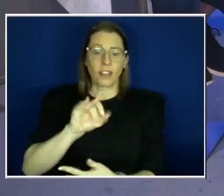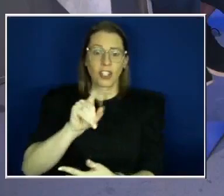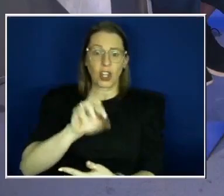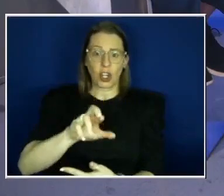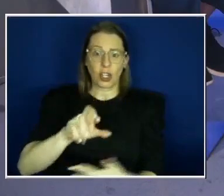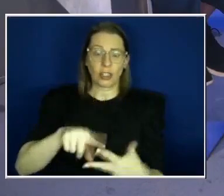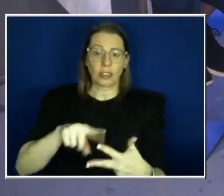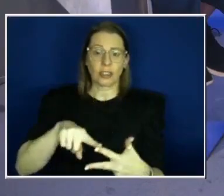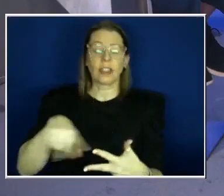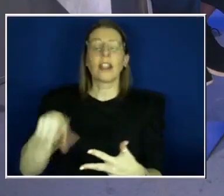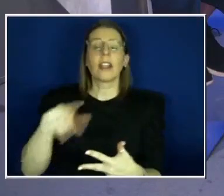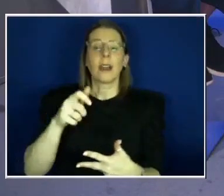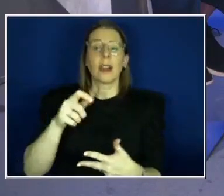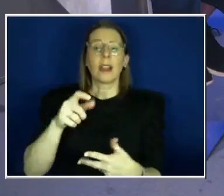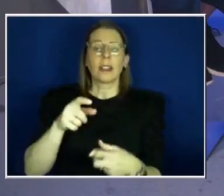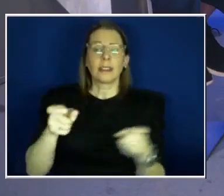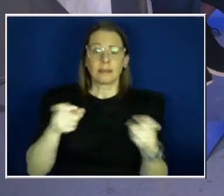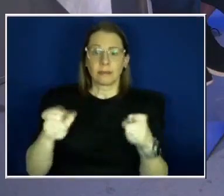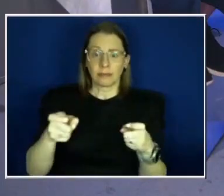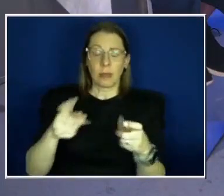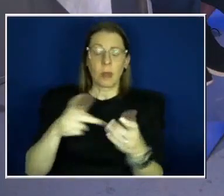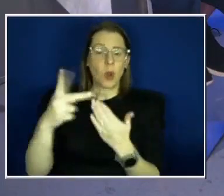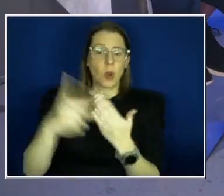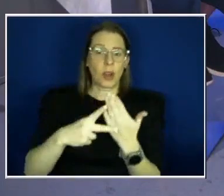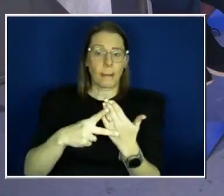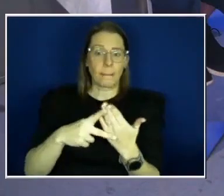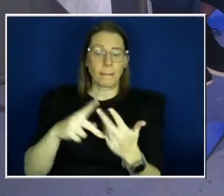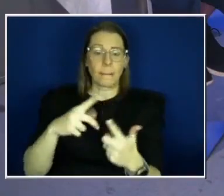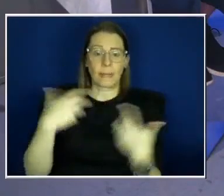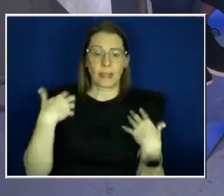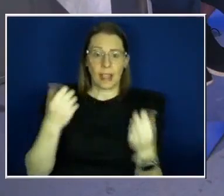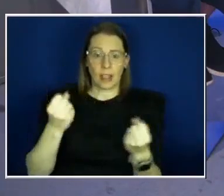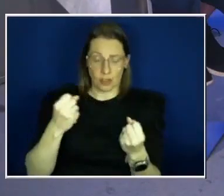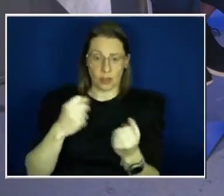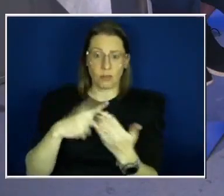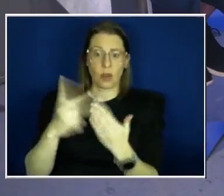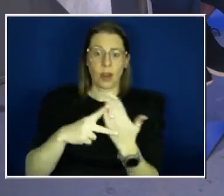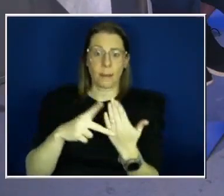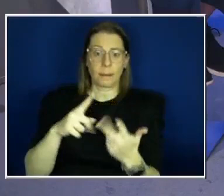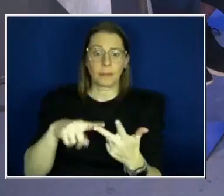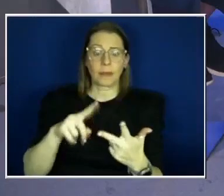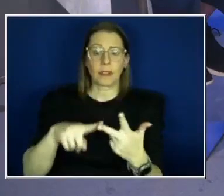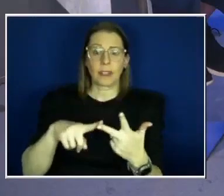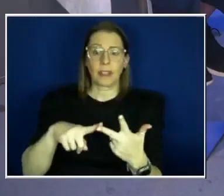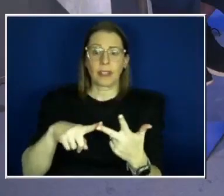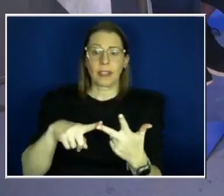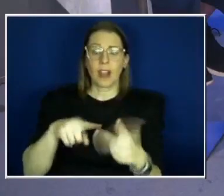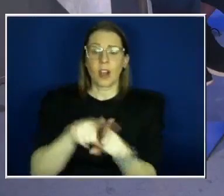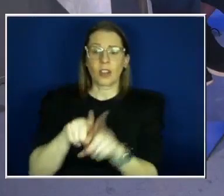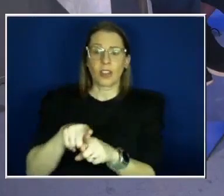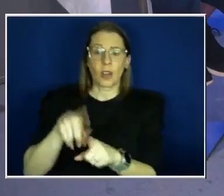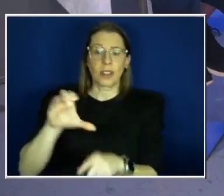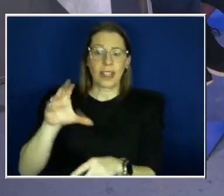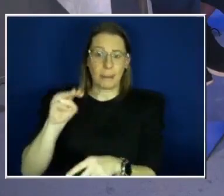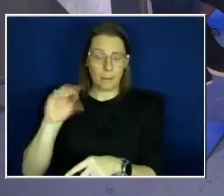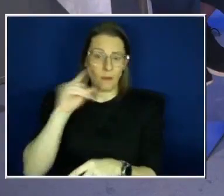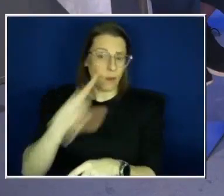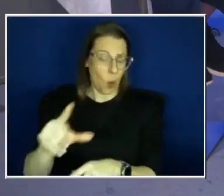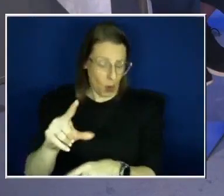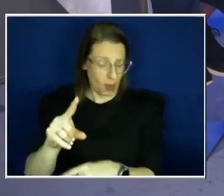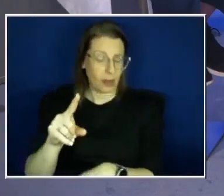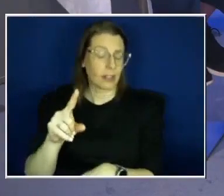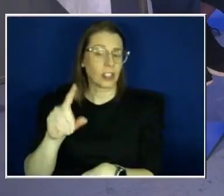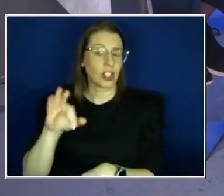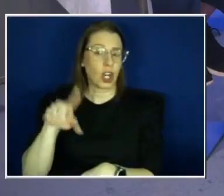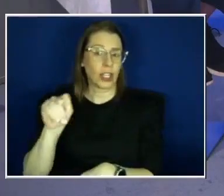Athlete Program at the health system and is the Assistant Chief Medical Officer for the Current. Good to have you back. And then across from me,